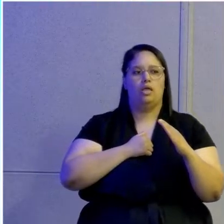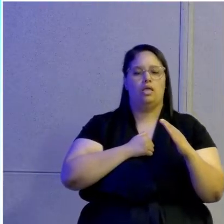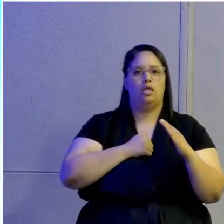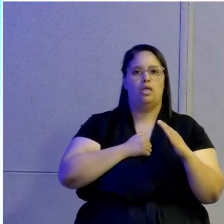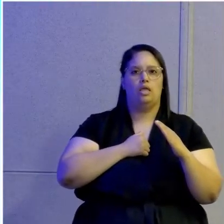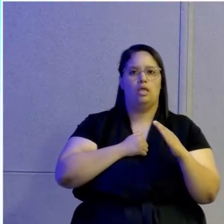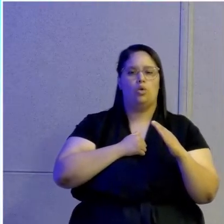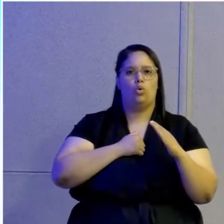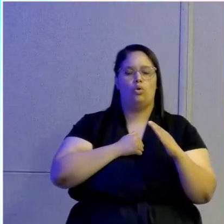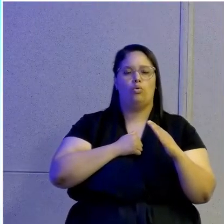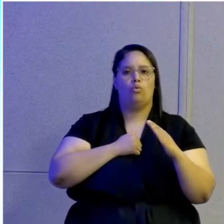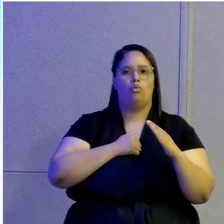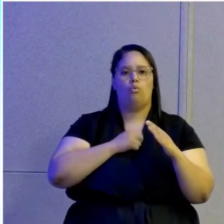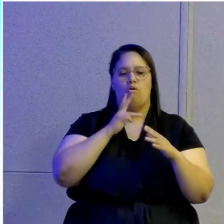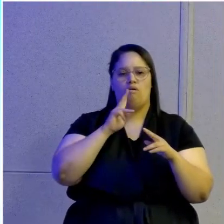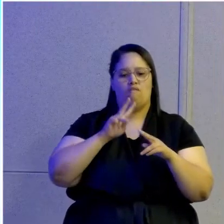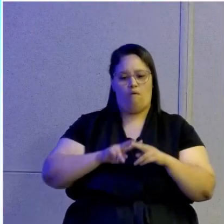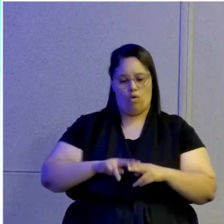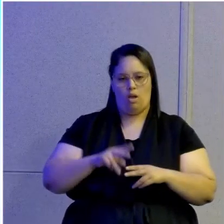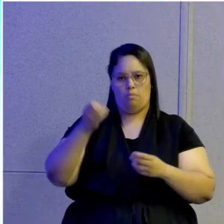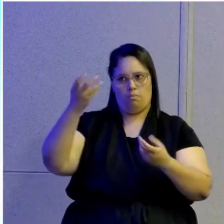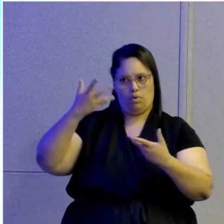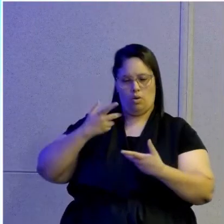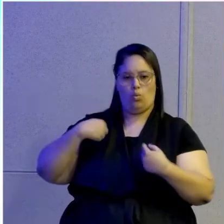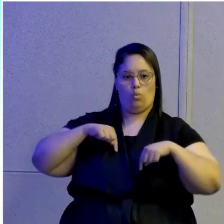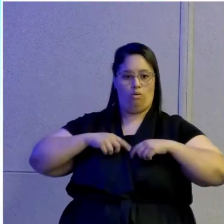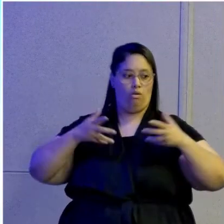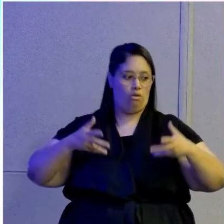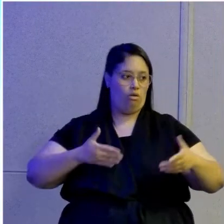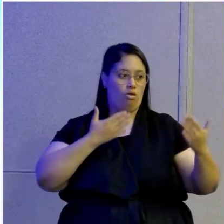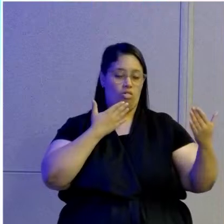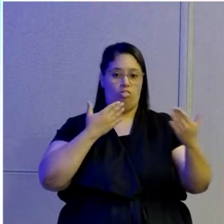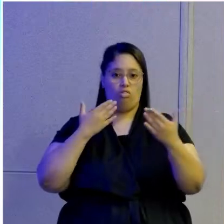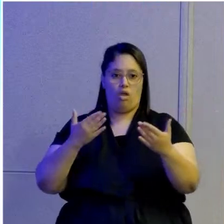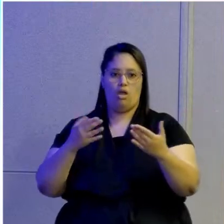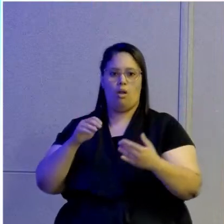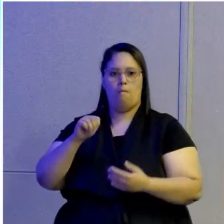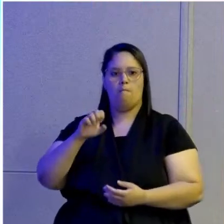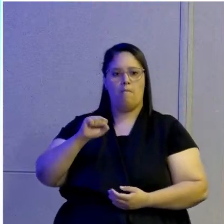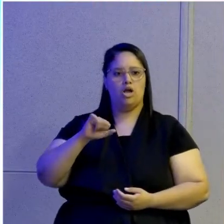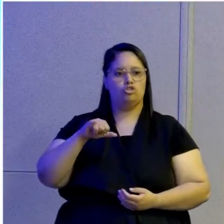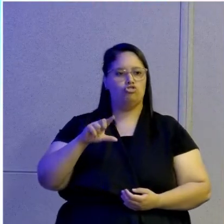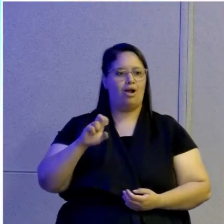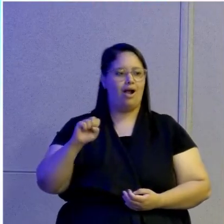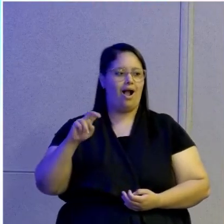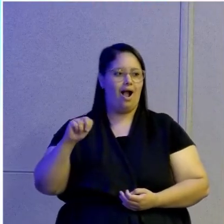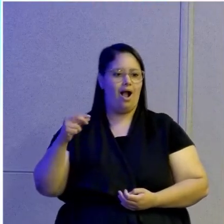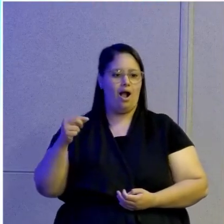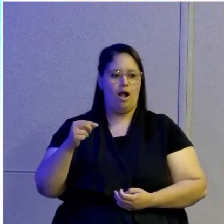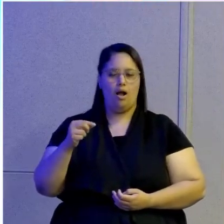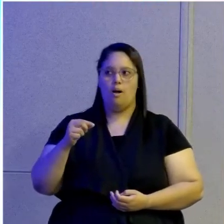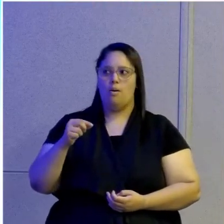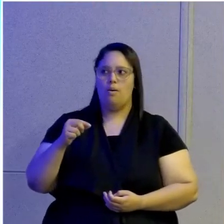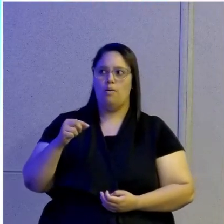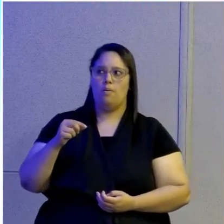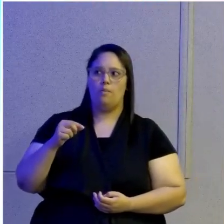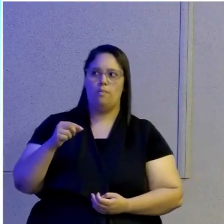vocab to say, we are here to thank the Majaka